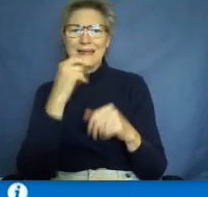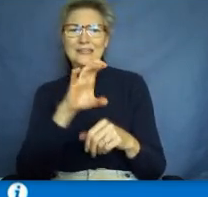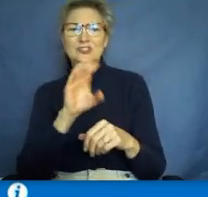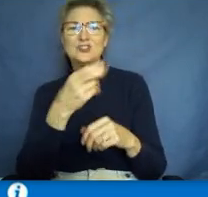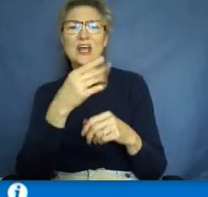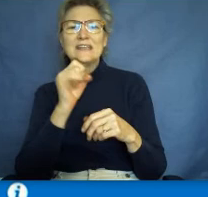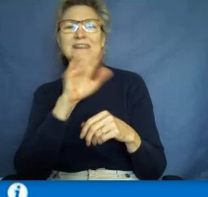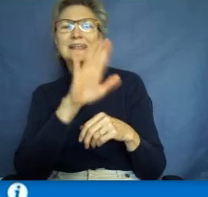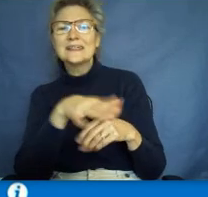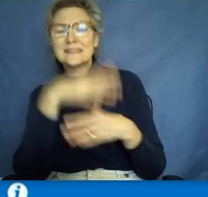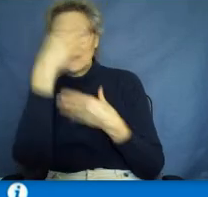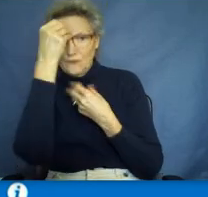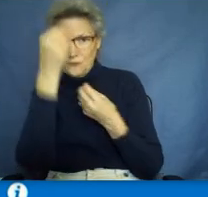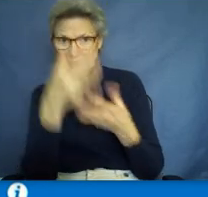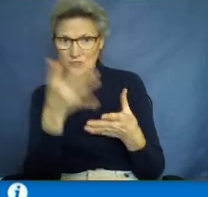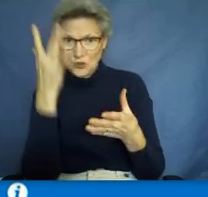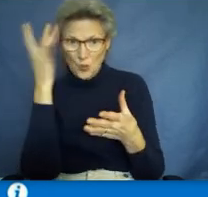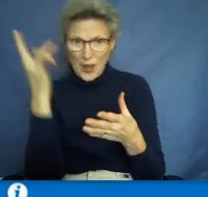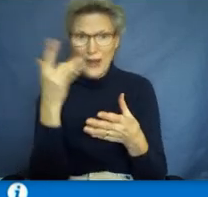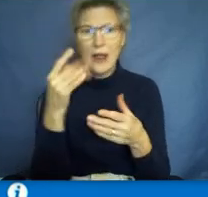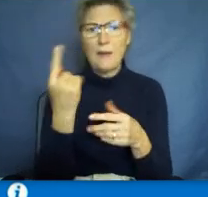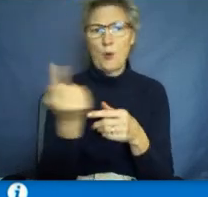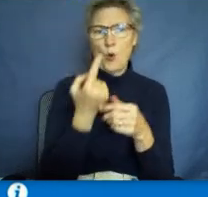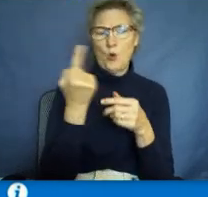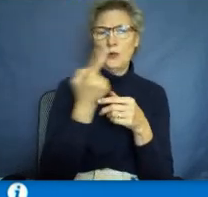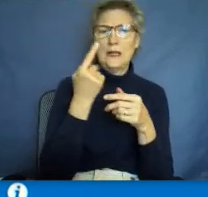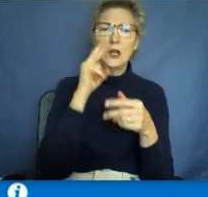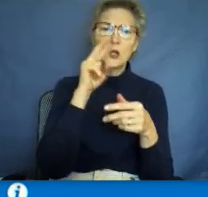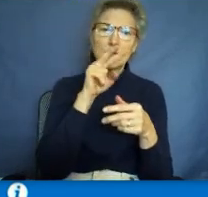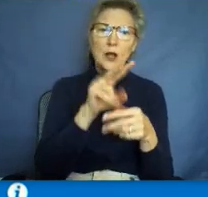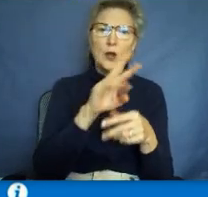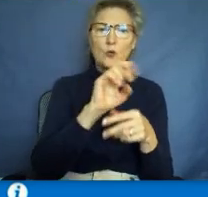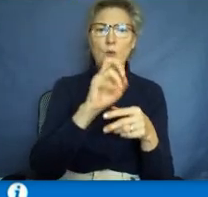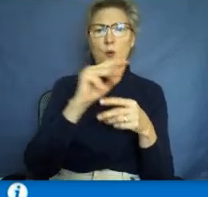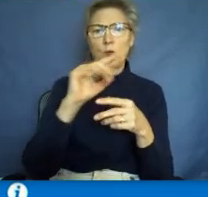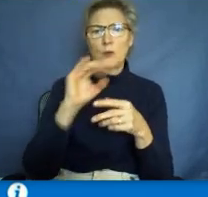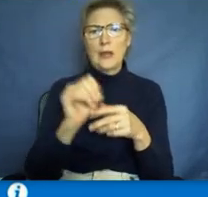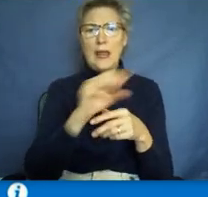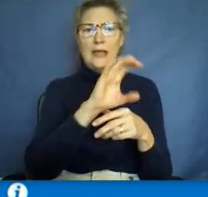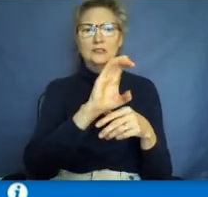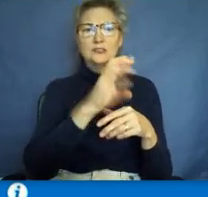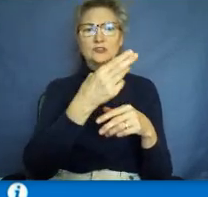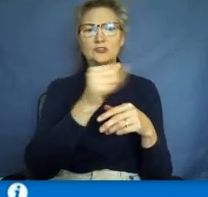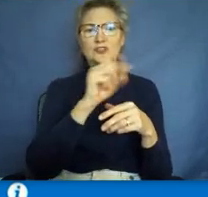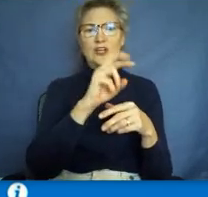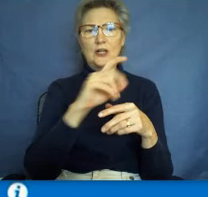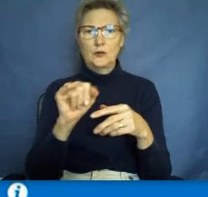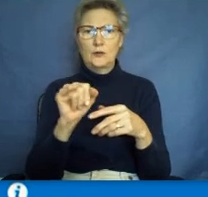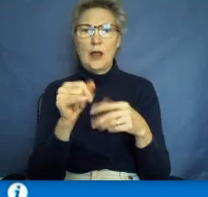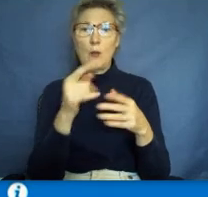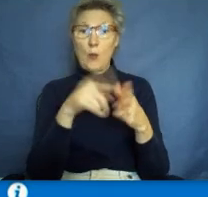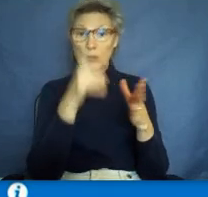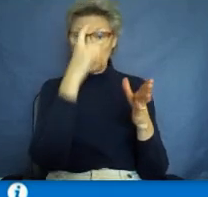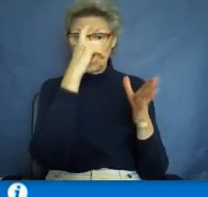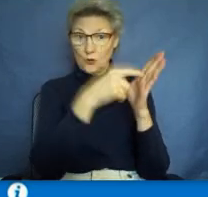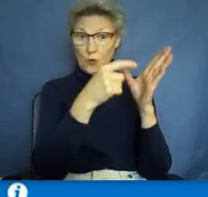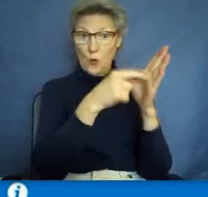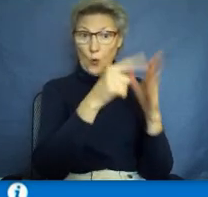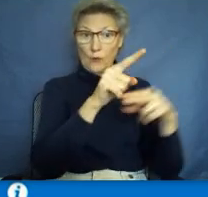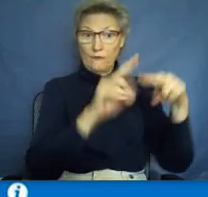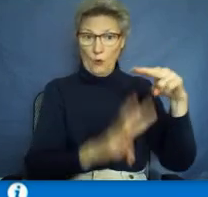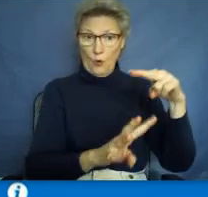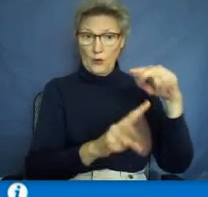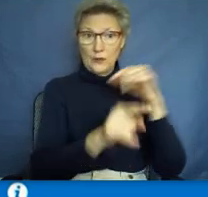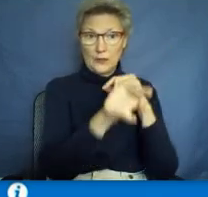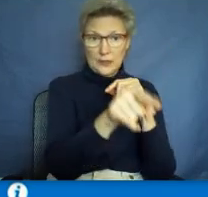is. This is how long Chandler rode her bike. So I'm going to put a C up here for Chandler. Ramon rode his bike for